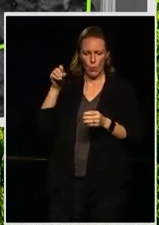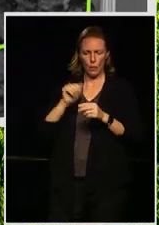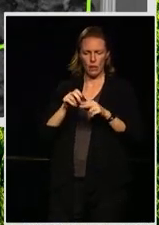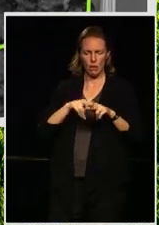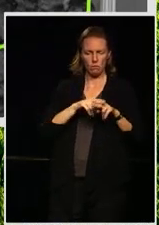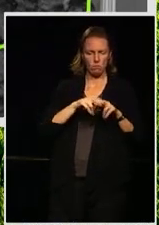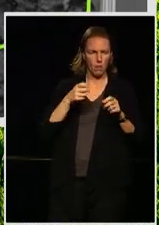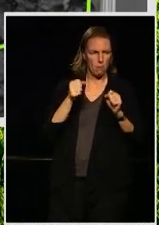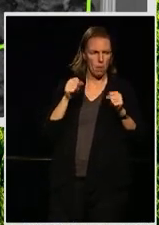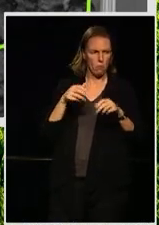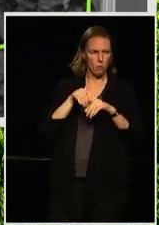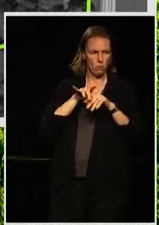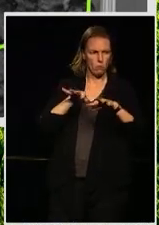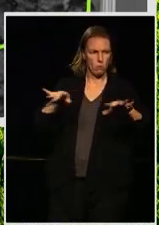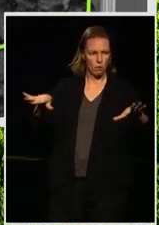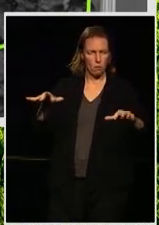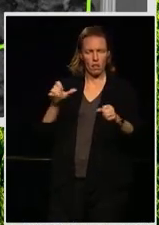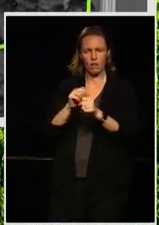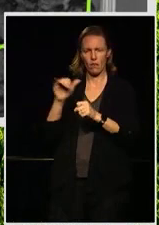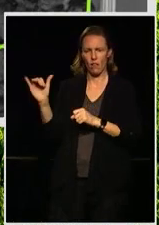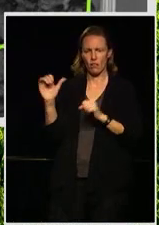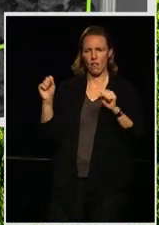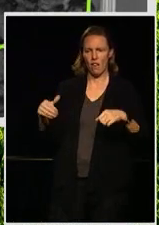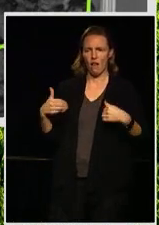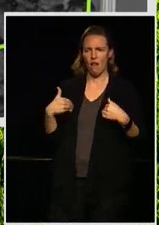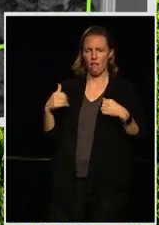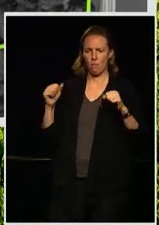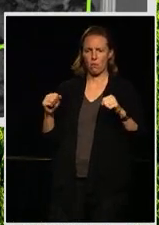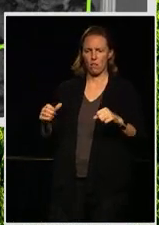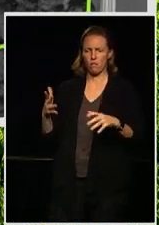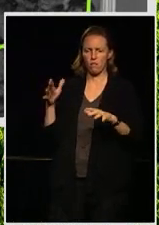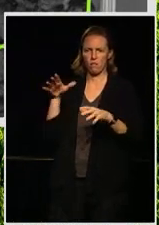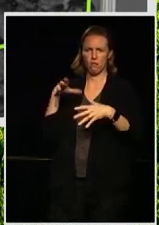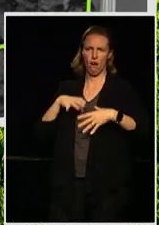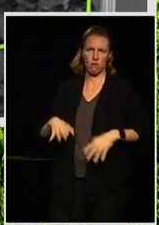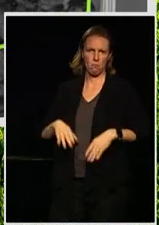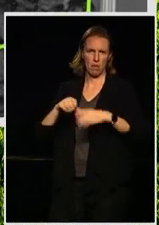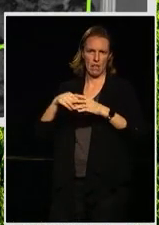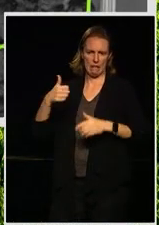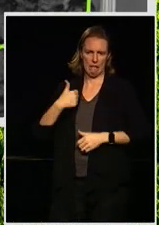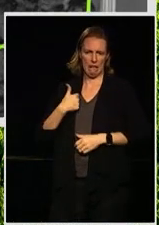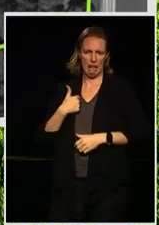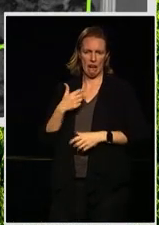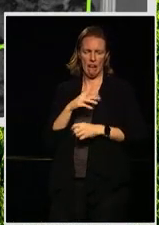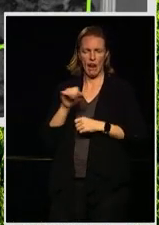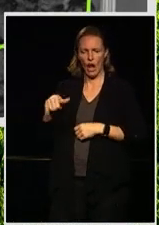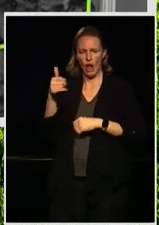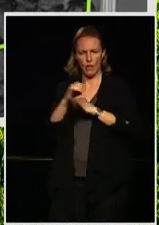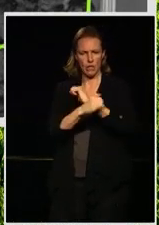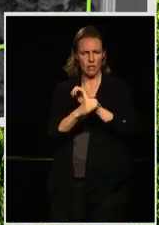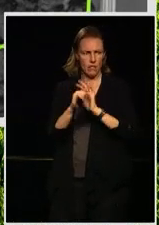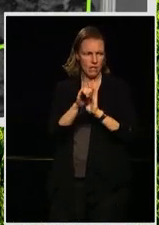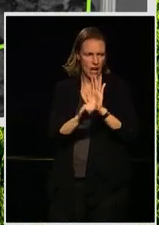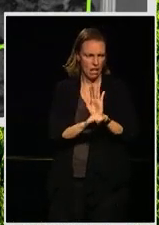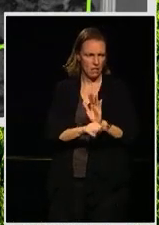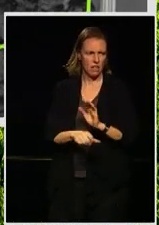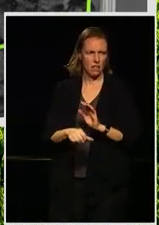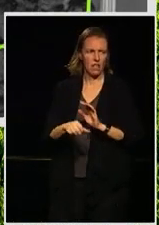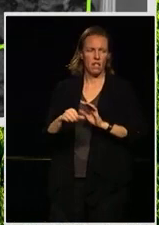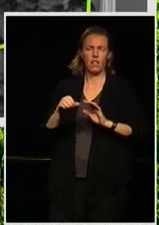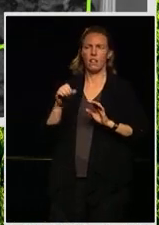other regions of New York. We also have a potential customer in Canada and the other state. And we also